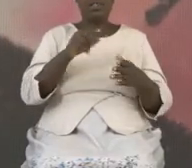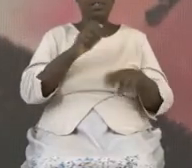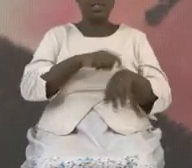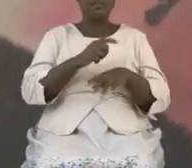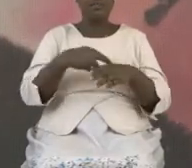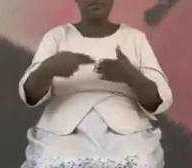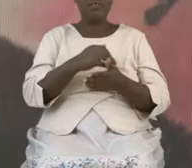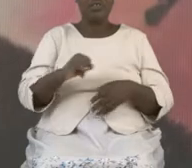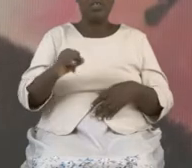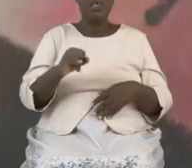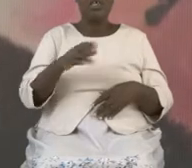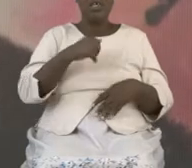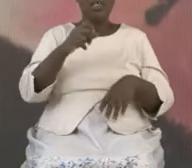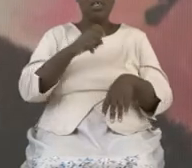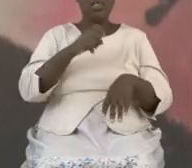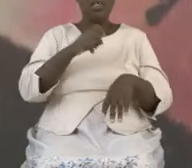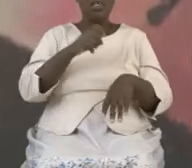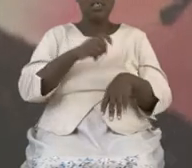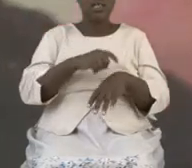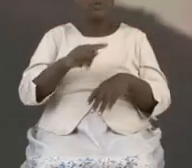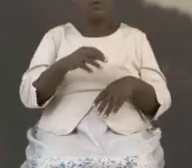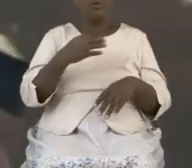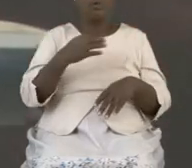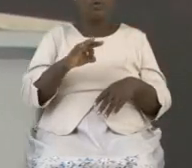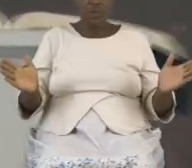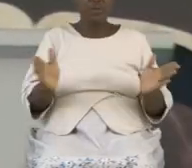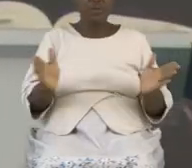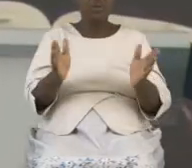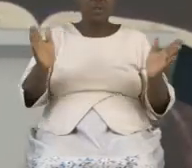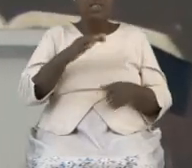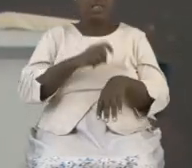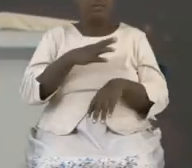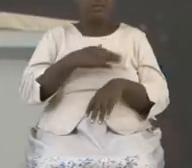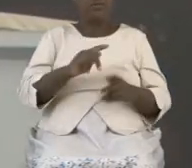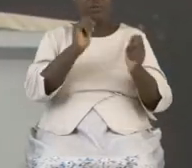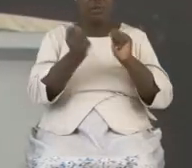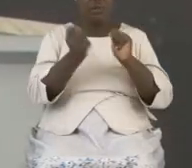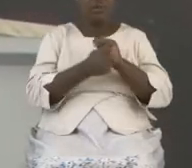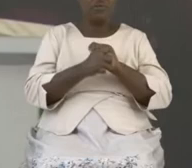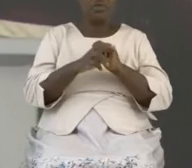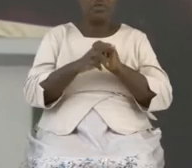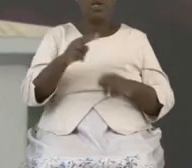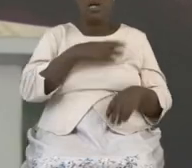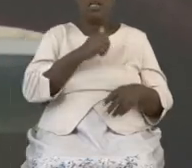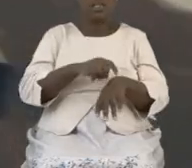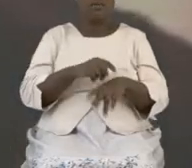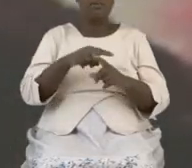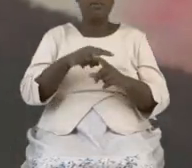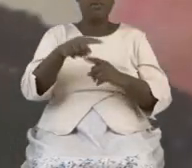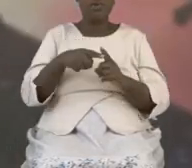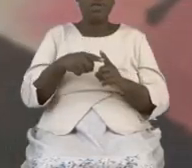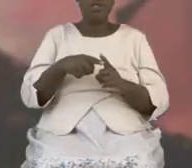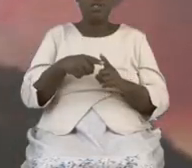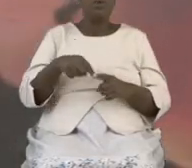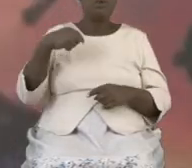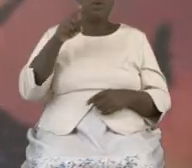of edification, a time of transformation, and a time when we're renewed